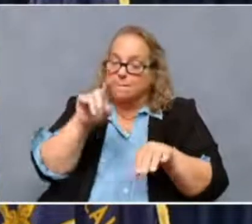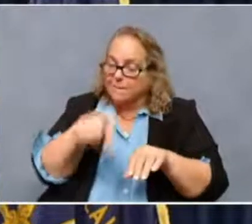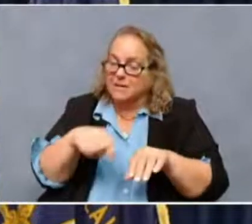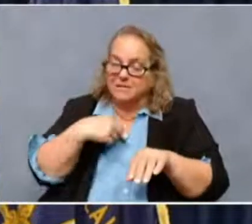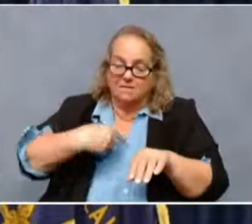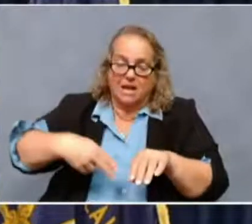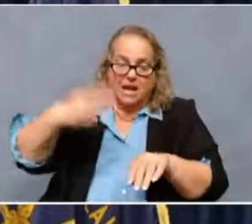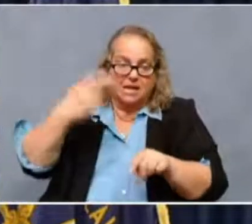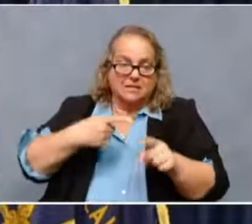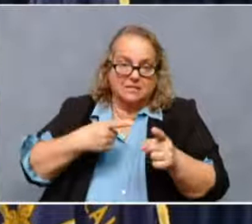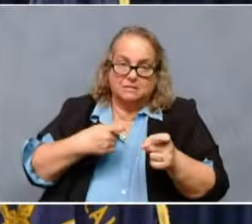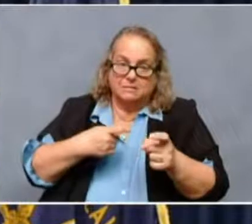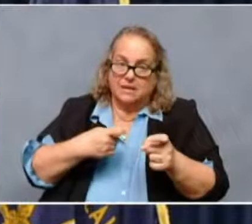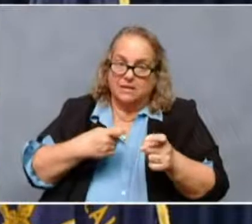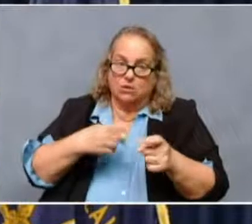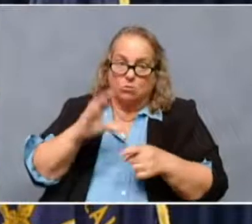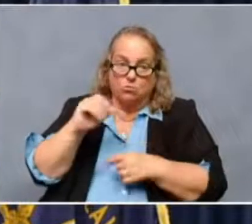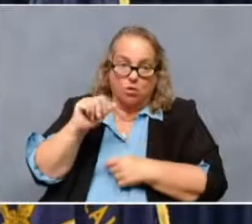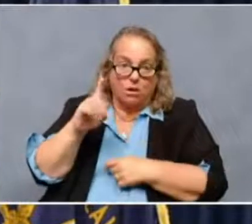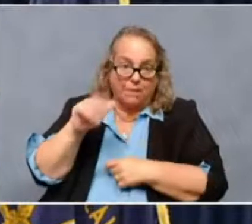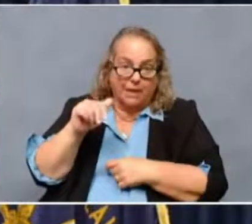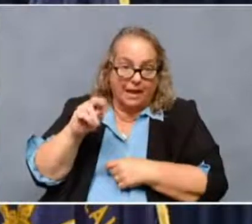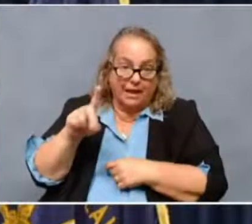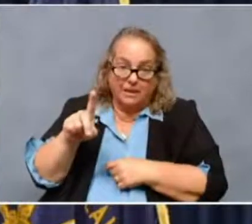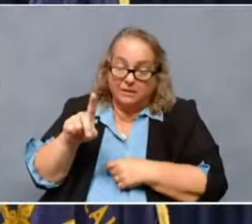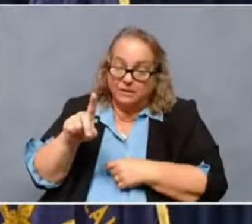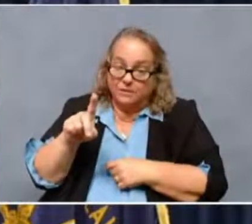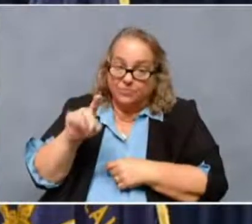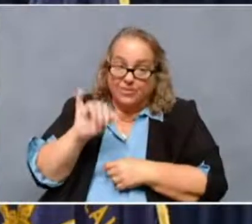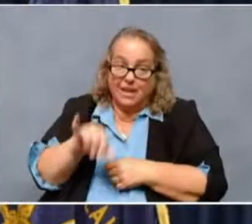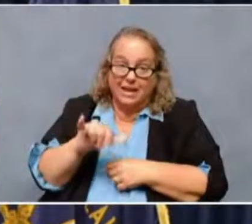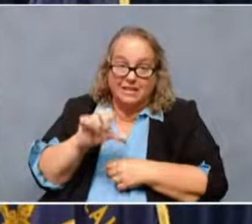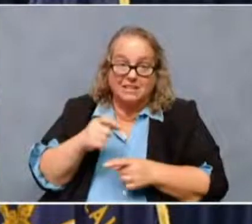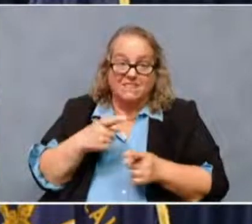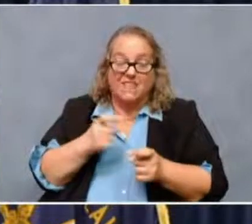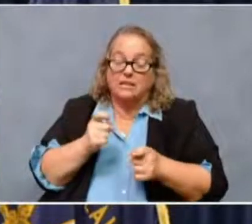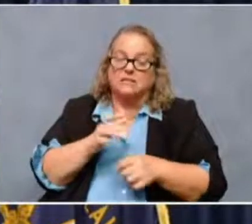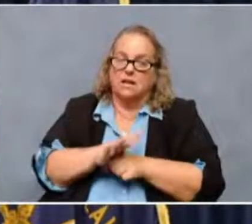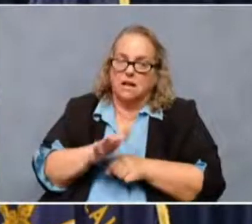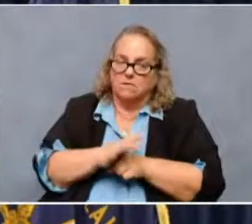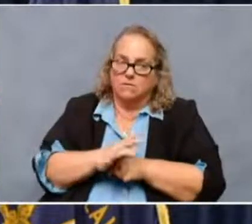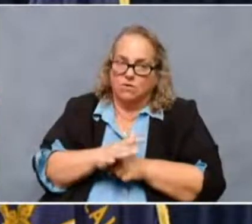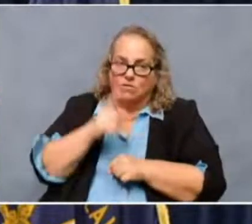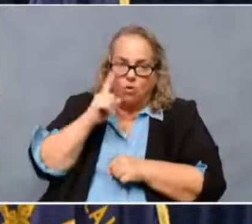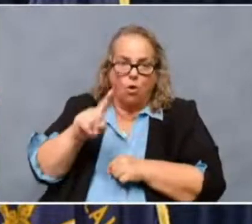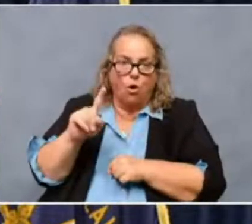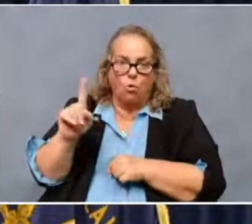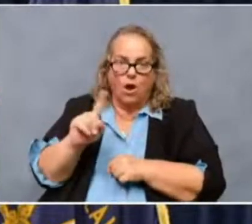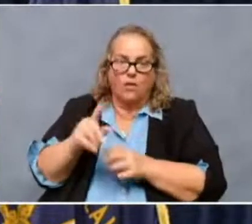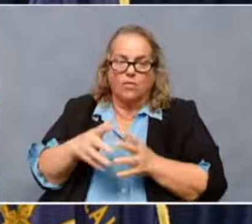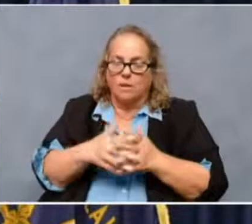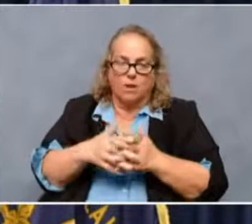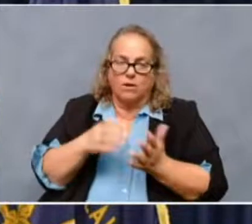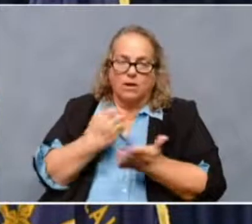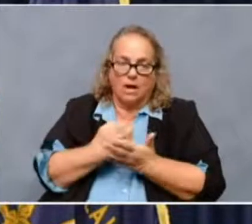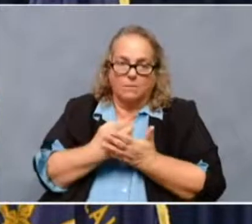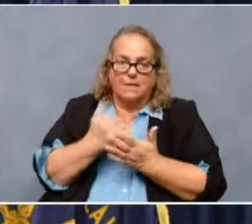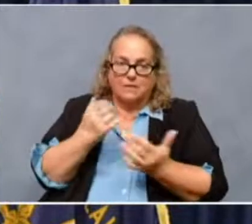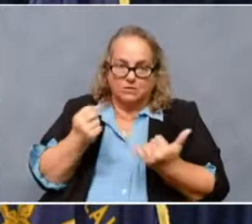high-speed broadband that is fast enough for where the American economy is right